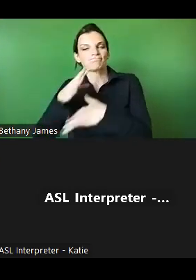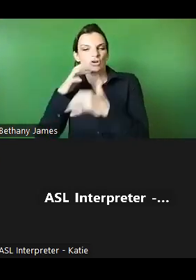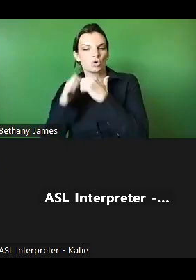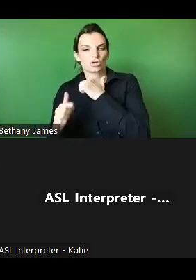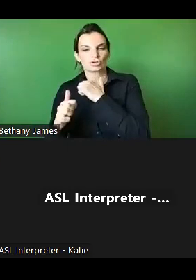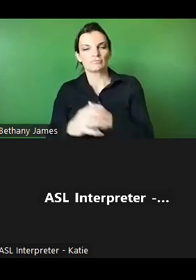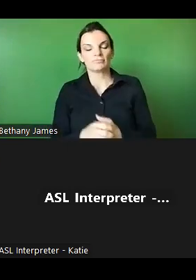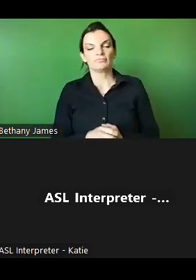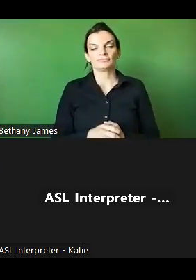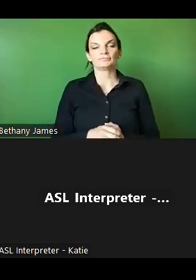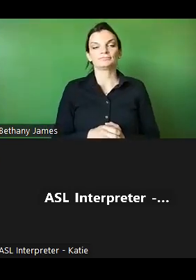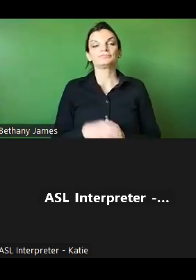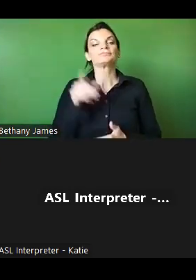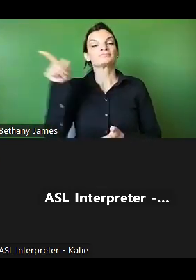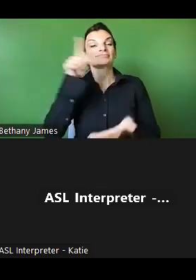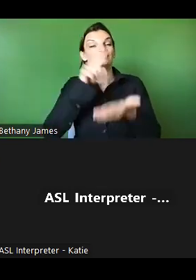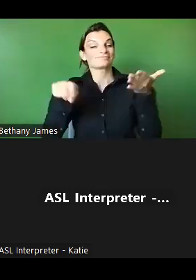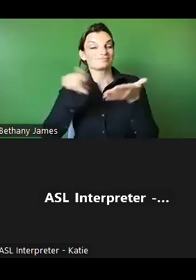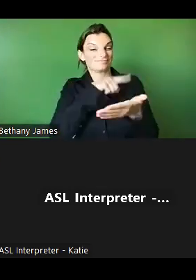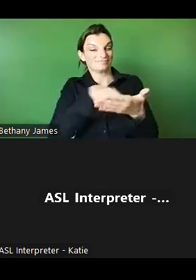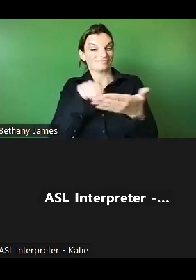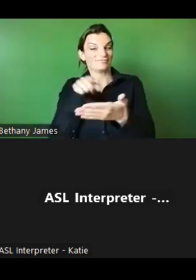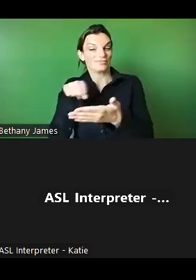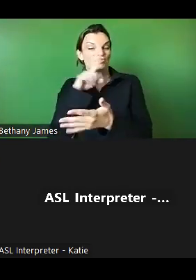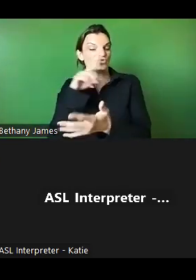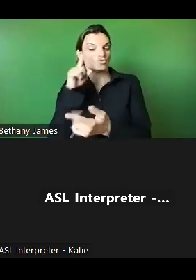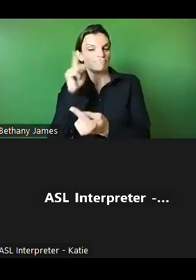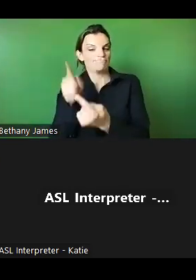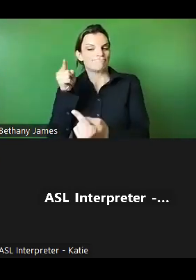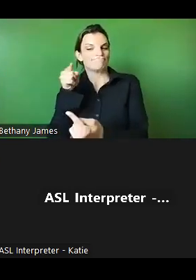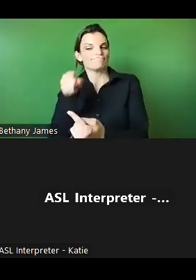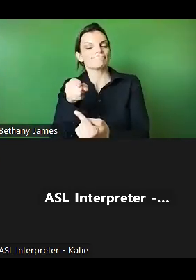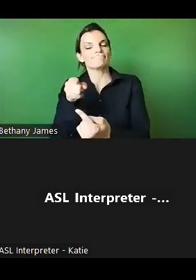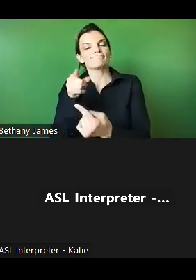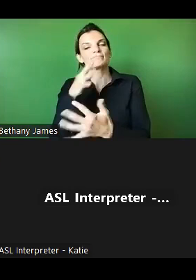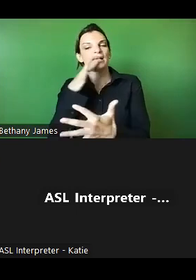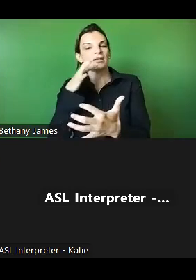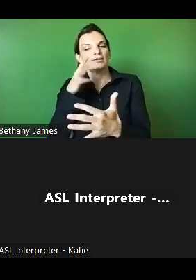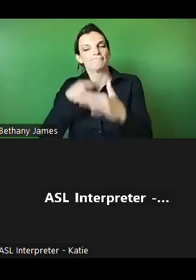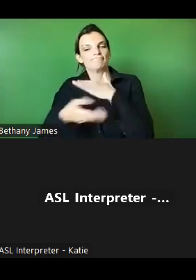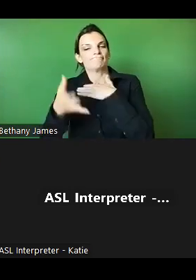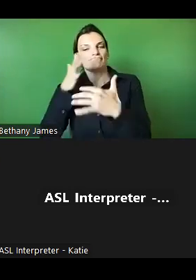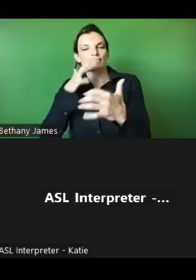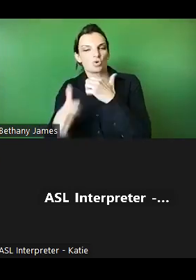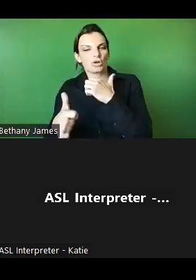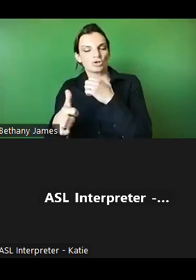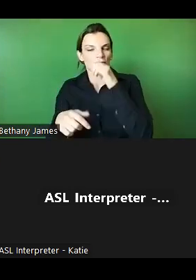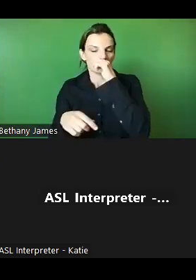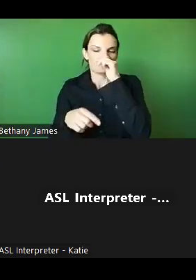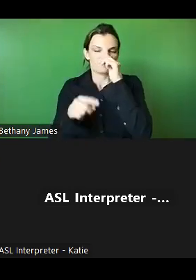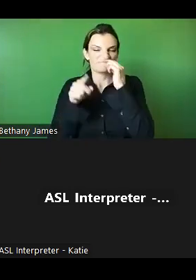A couple of the critics of the microaggressions concept say that